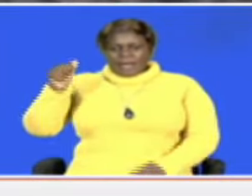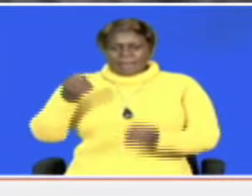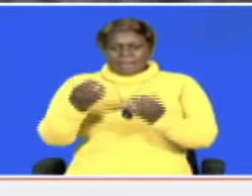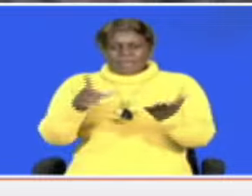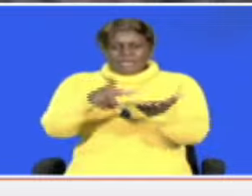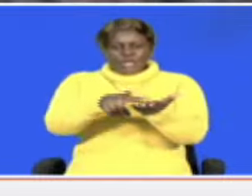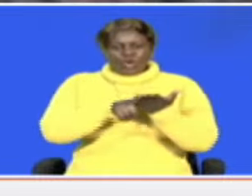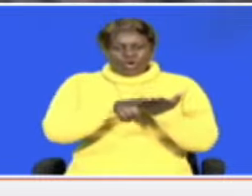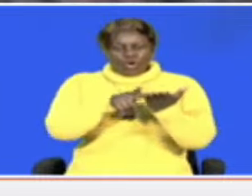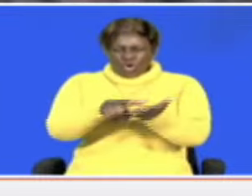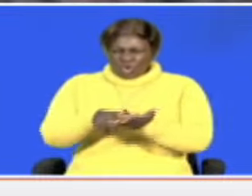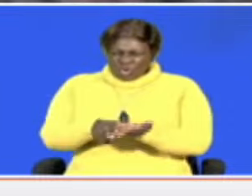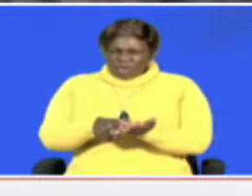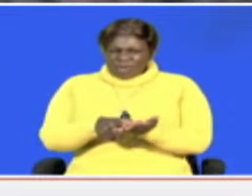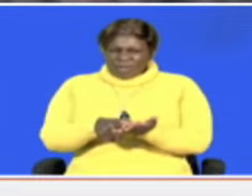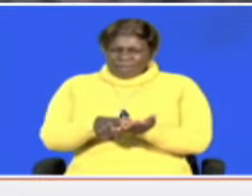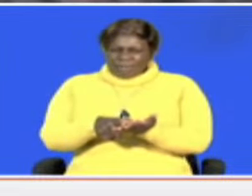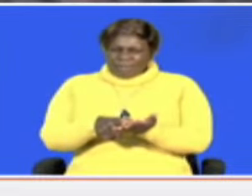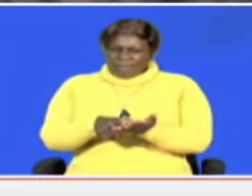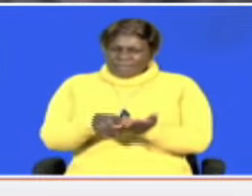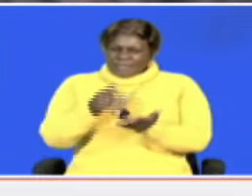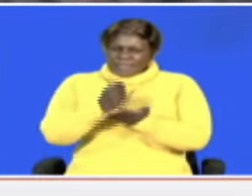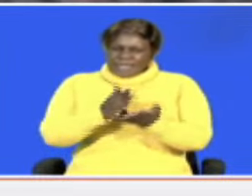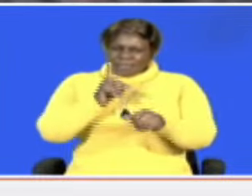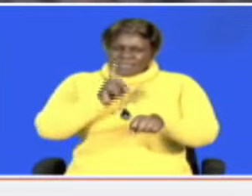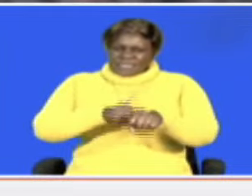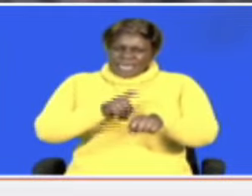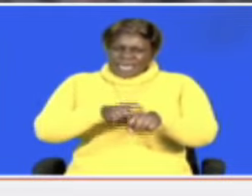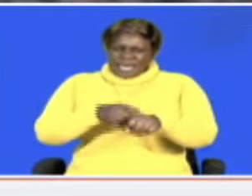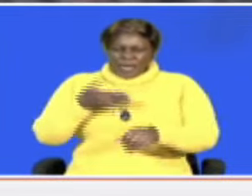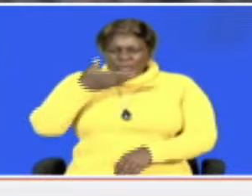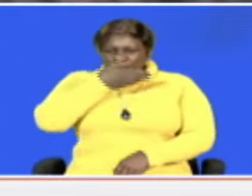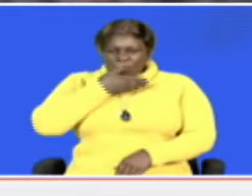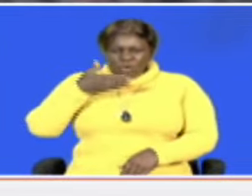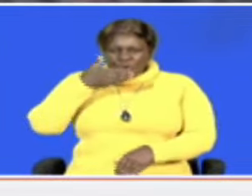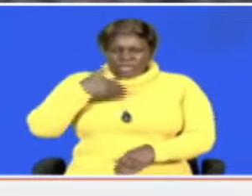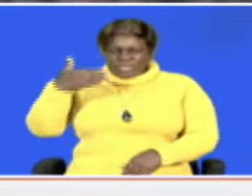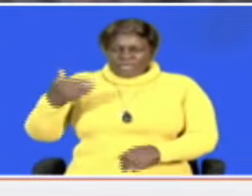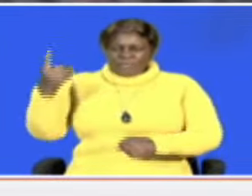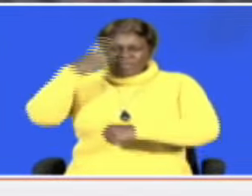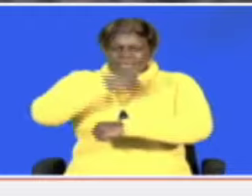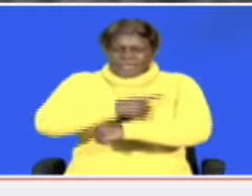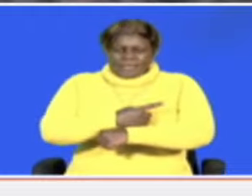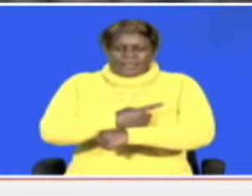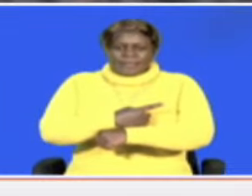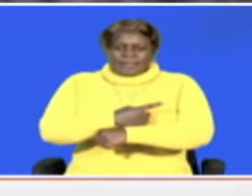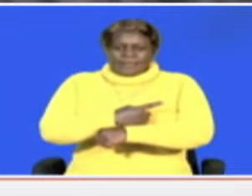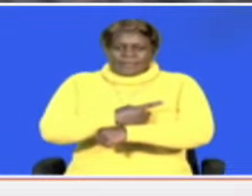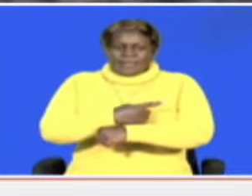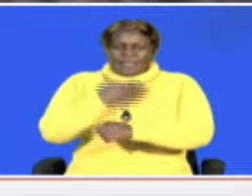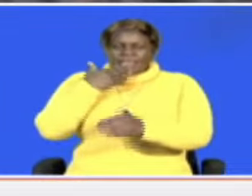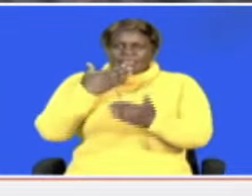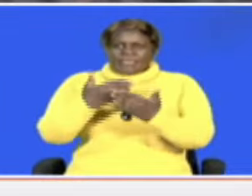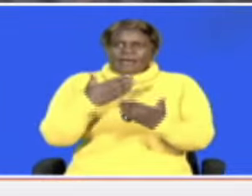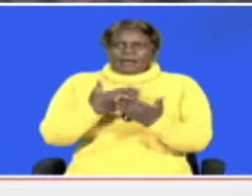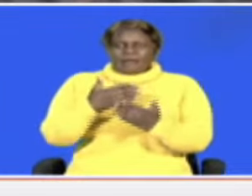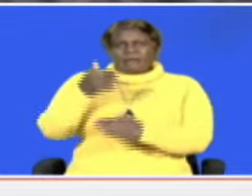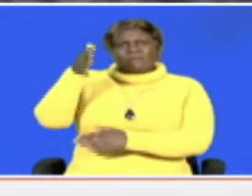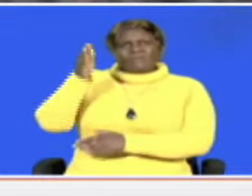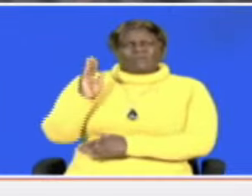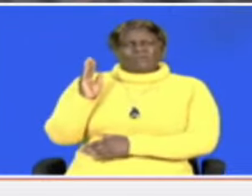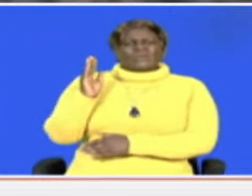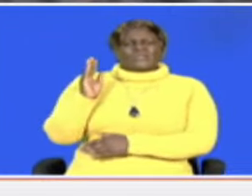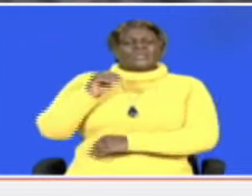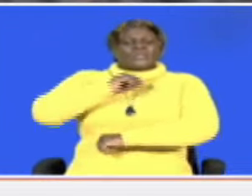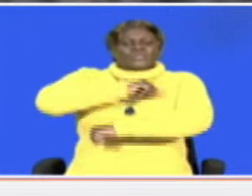mengi, na sometimes tunakunywa uji kwa daily, and I thank